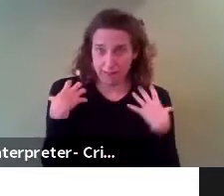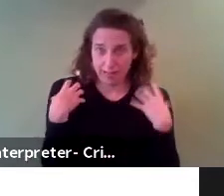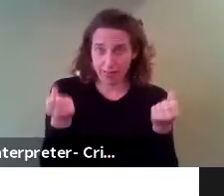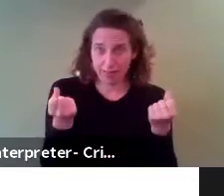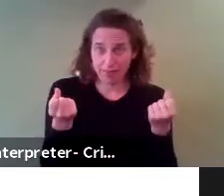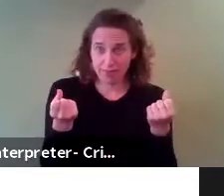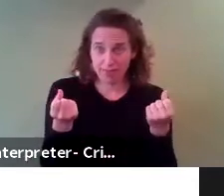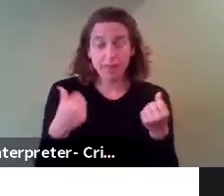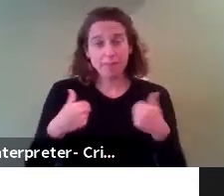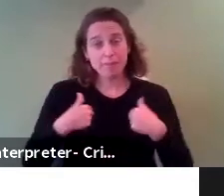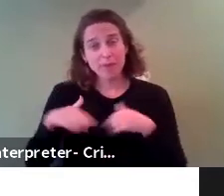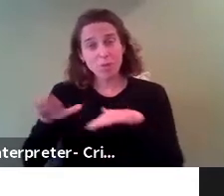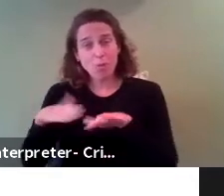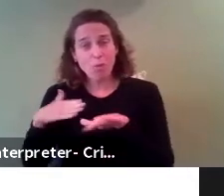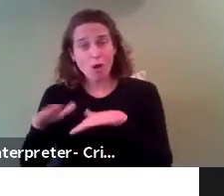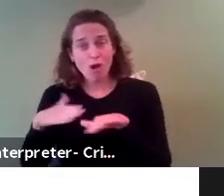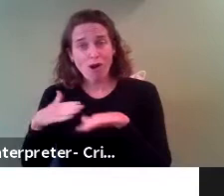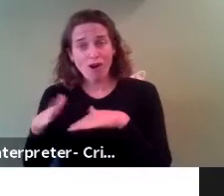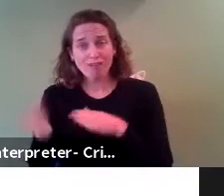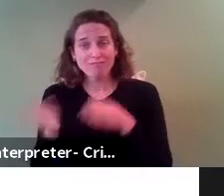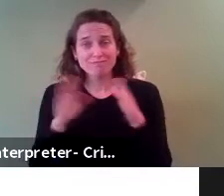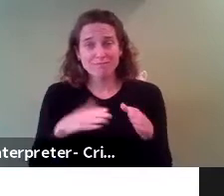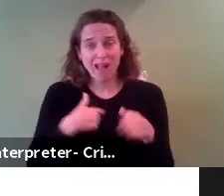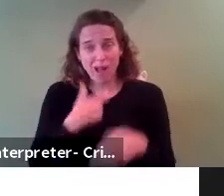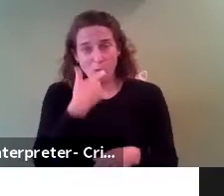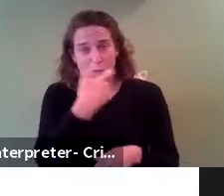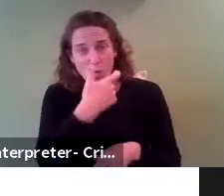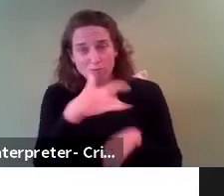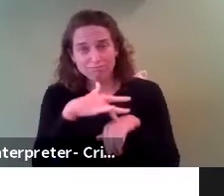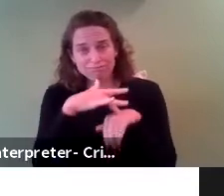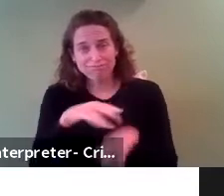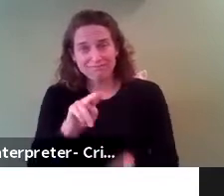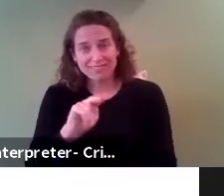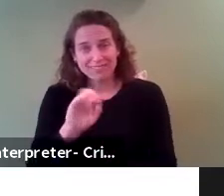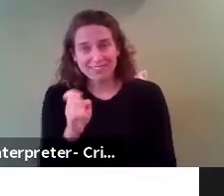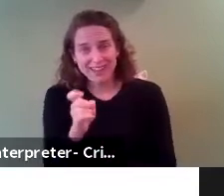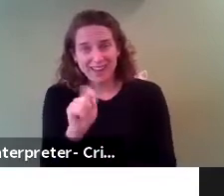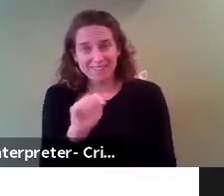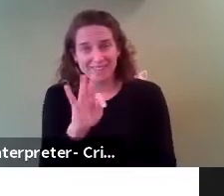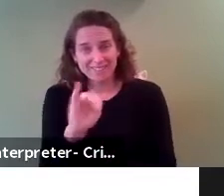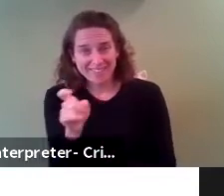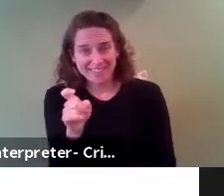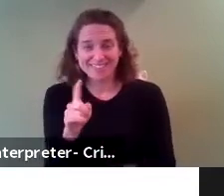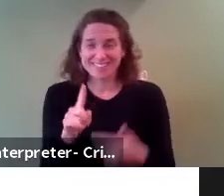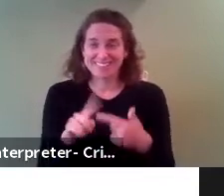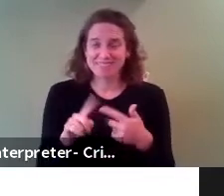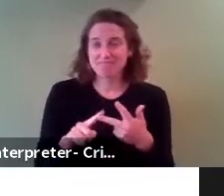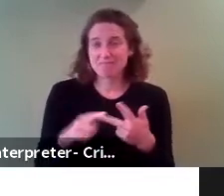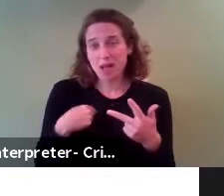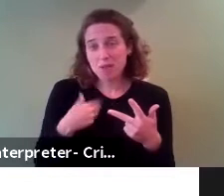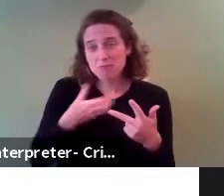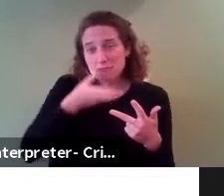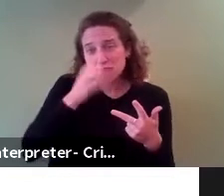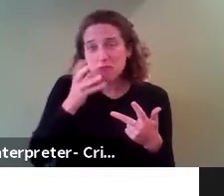I go for a walk, I binge watch Netflix, have a glass of wine, cook, whatever it